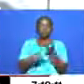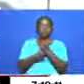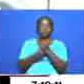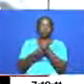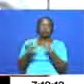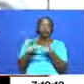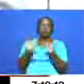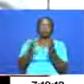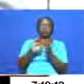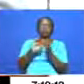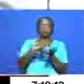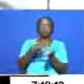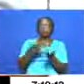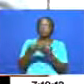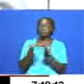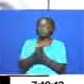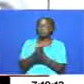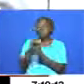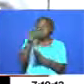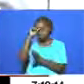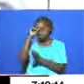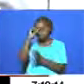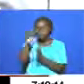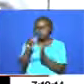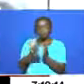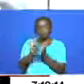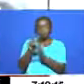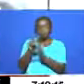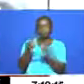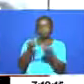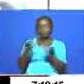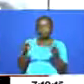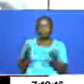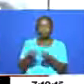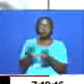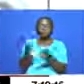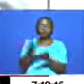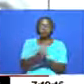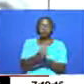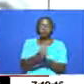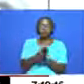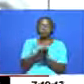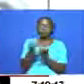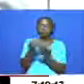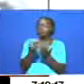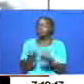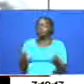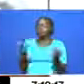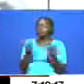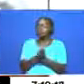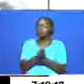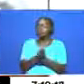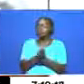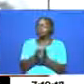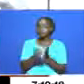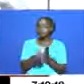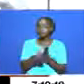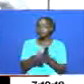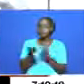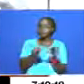Fund, and as a government we are developing frameworks that will adopt other aspects of the programmatic management